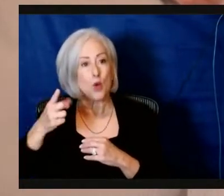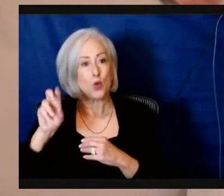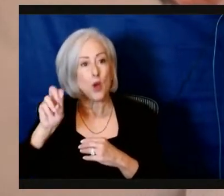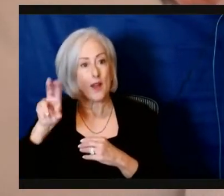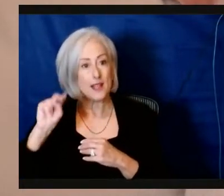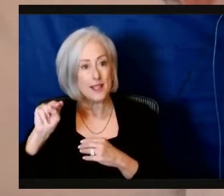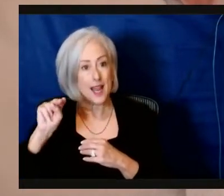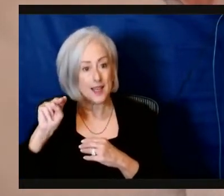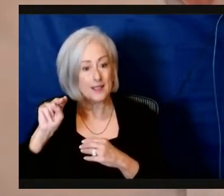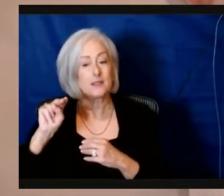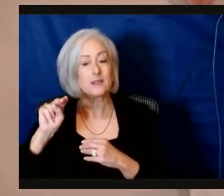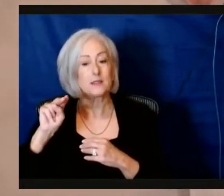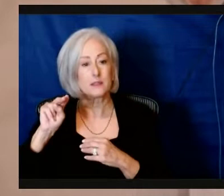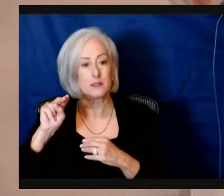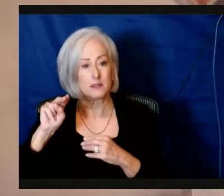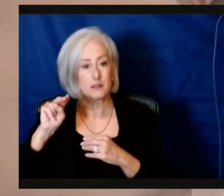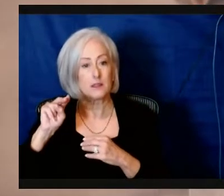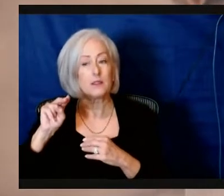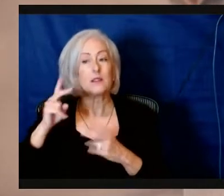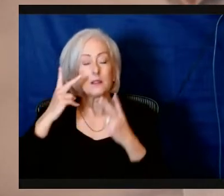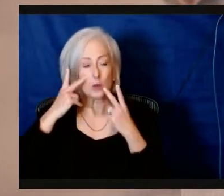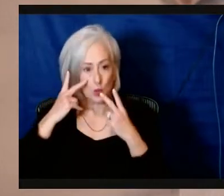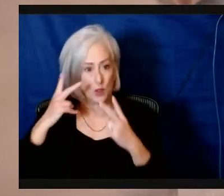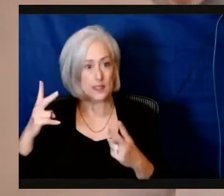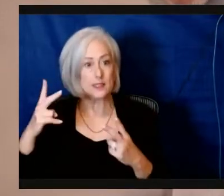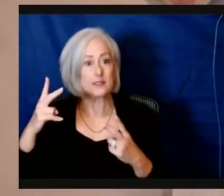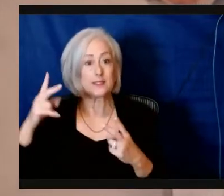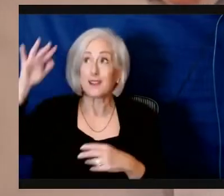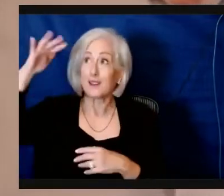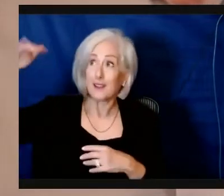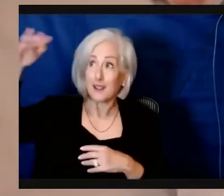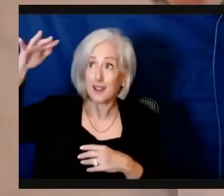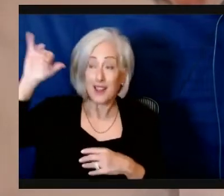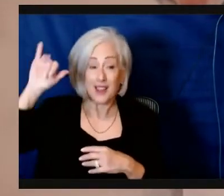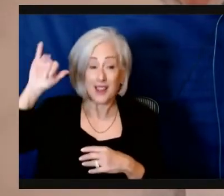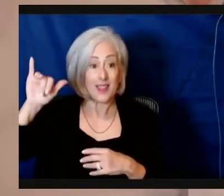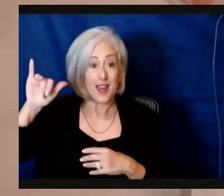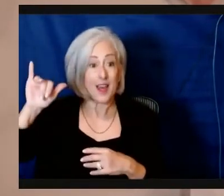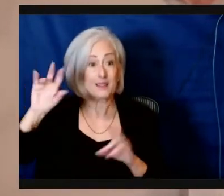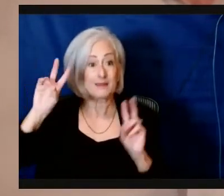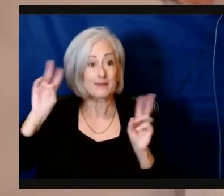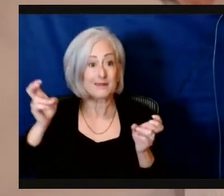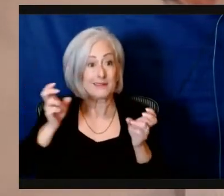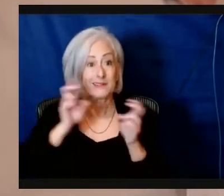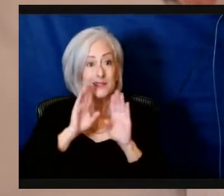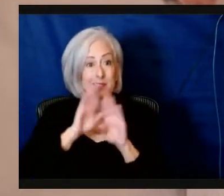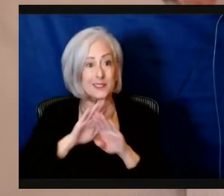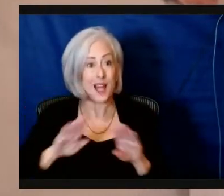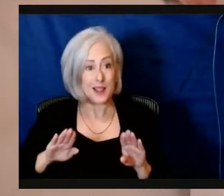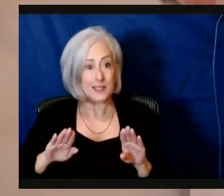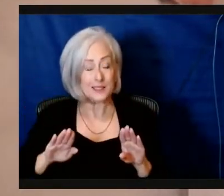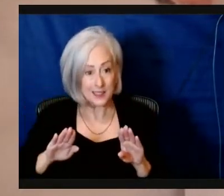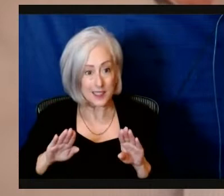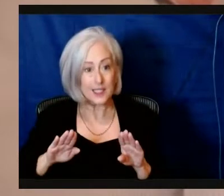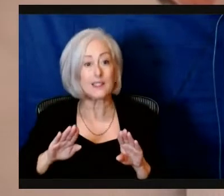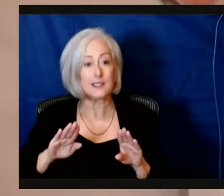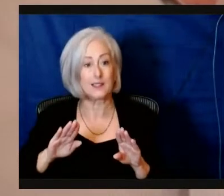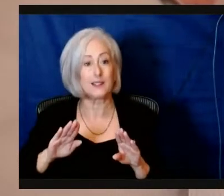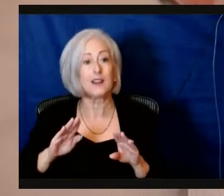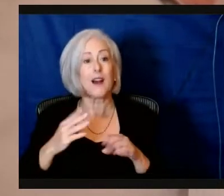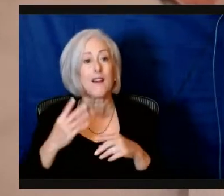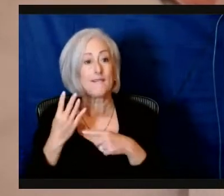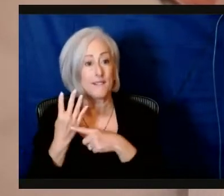Space Station, to see whether the beta-arrestin-1 silencing of the gene would mitigate the negative effects